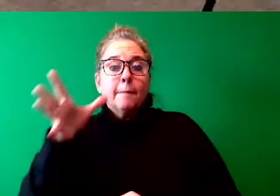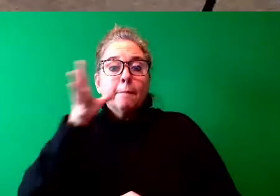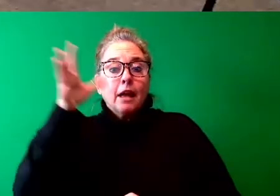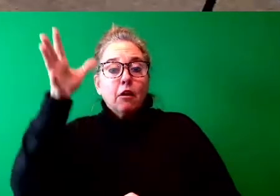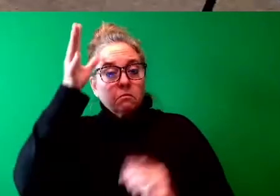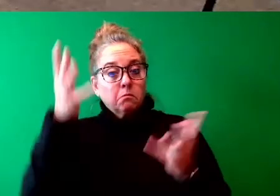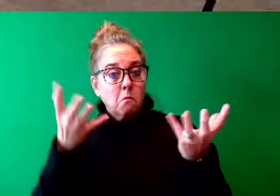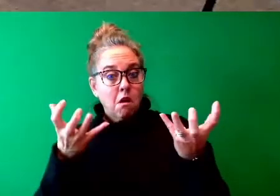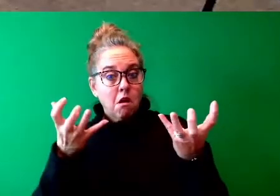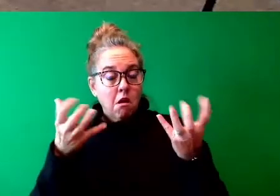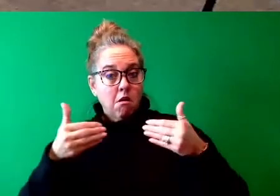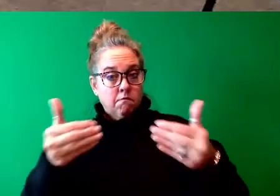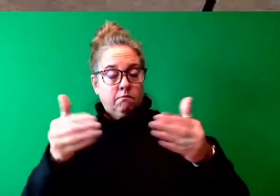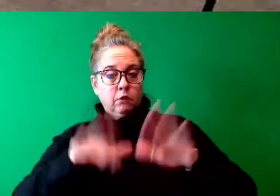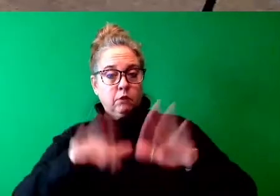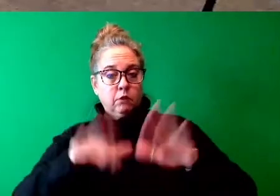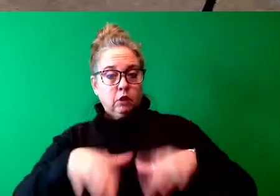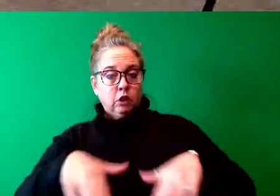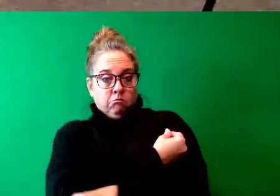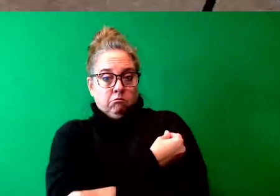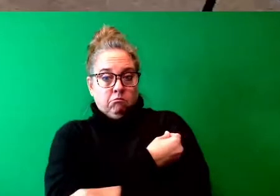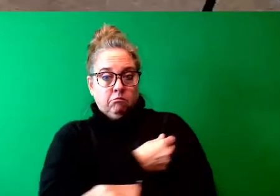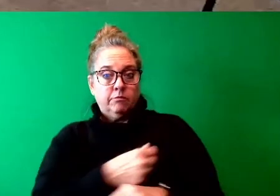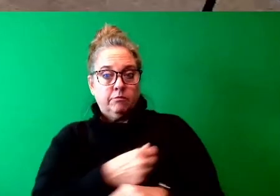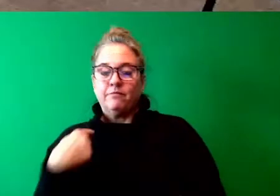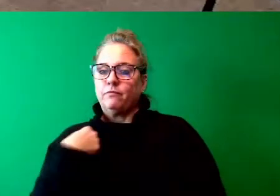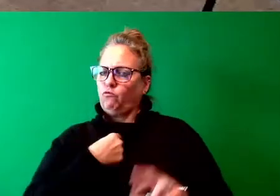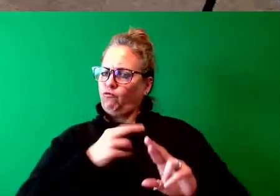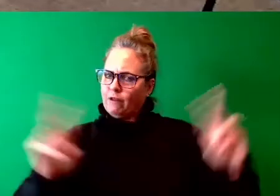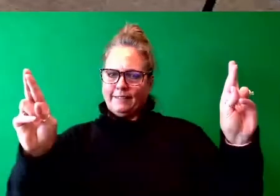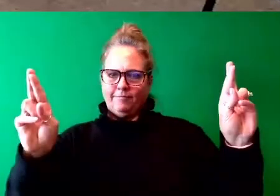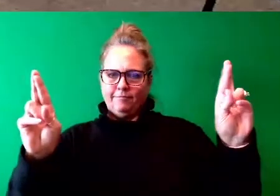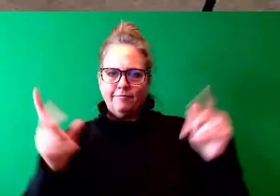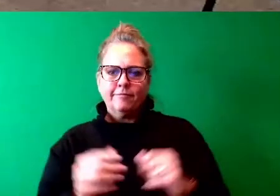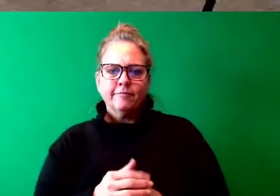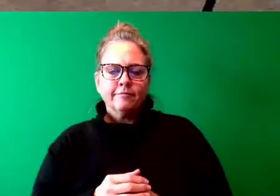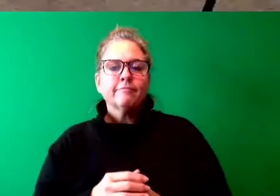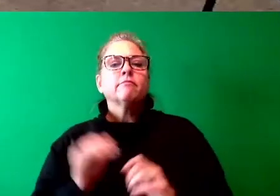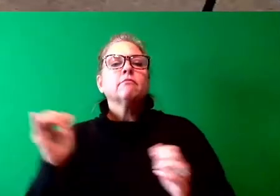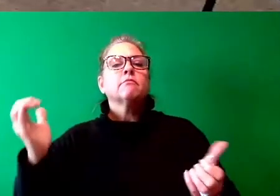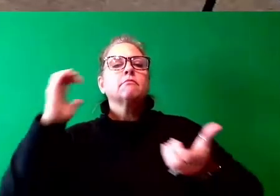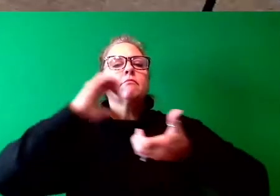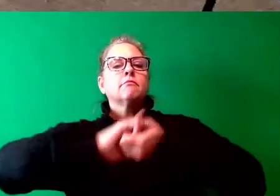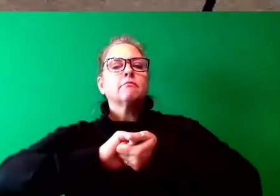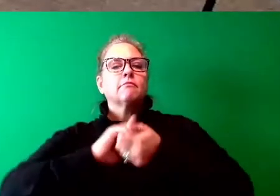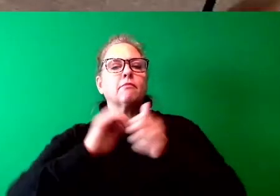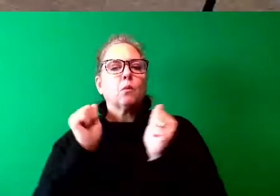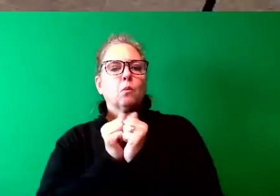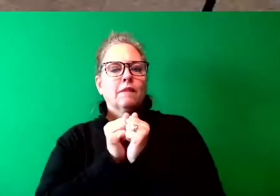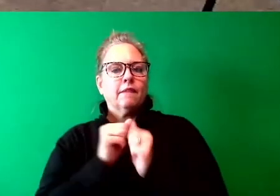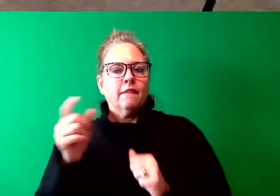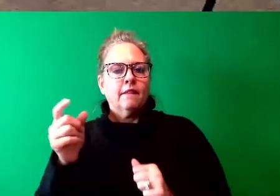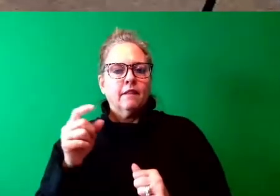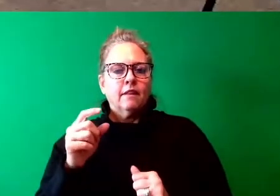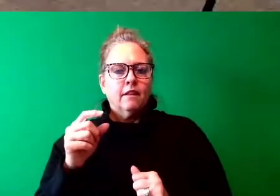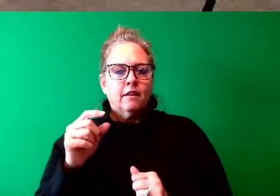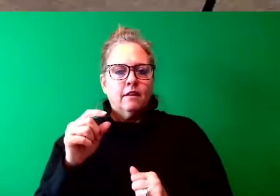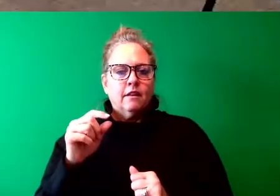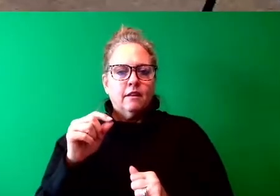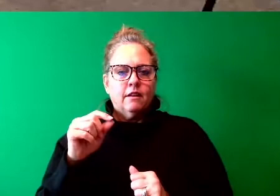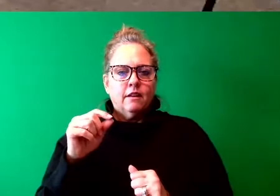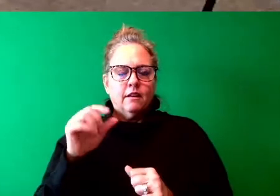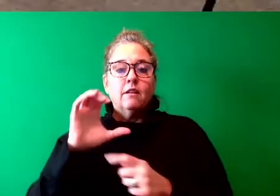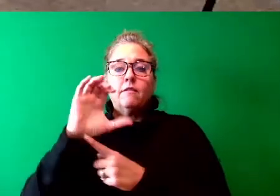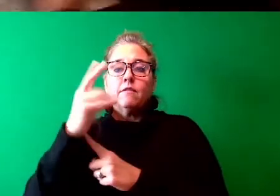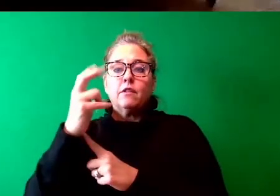kids vaccinated, and working through that. We are also partnering with the Cheyenne Mountain Zoo to catch kids where they